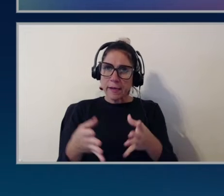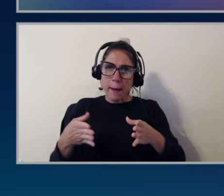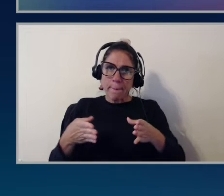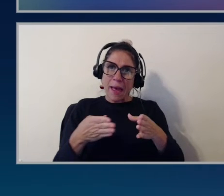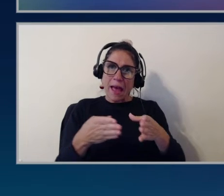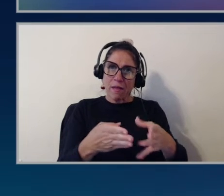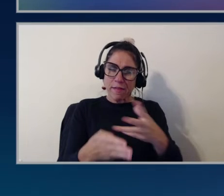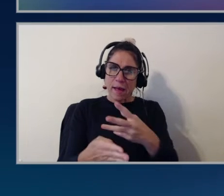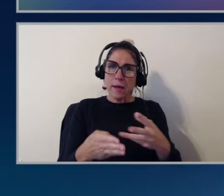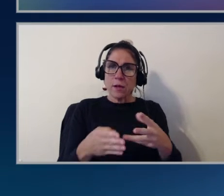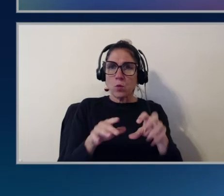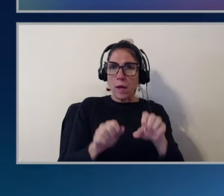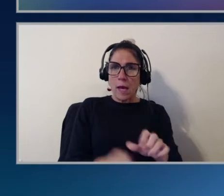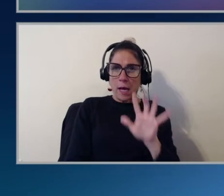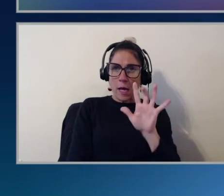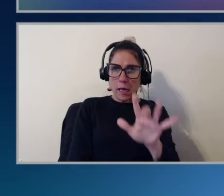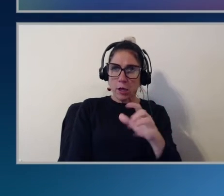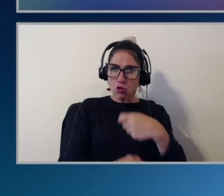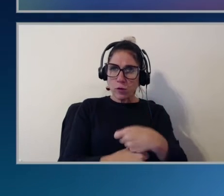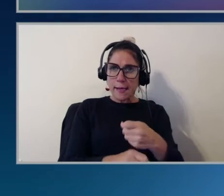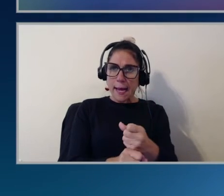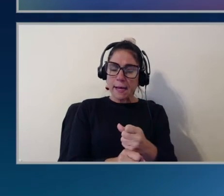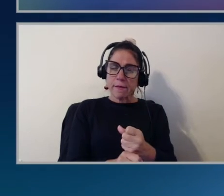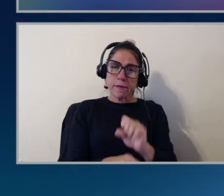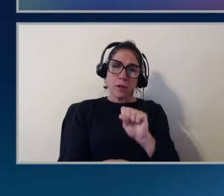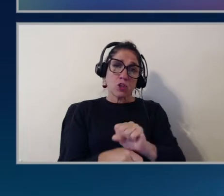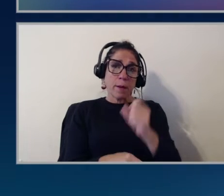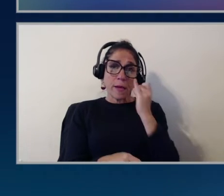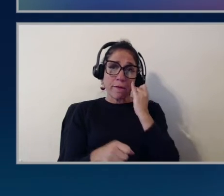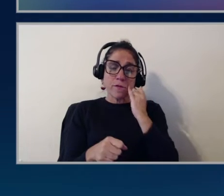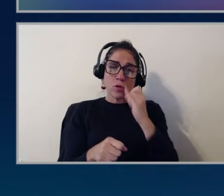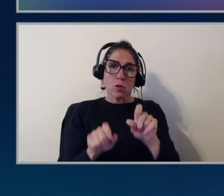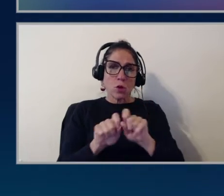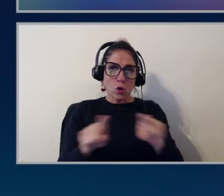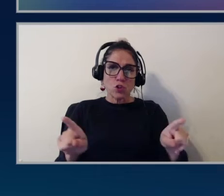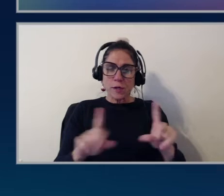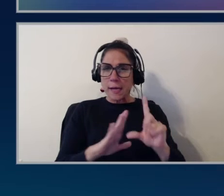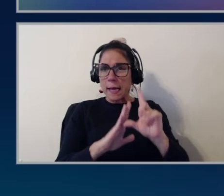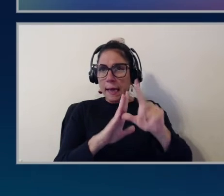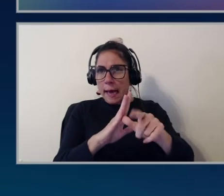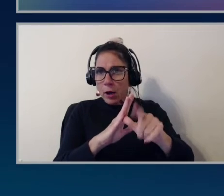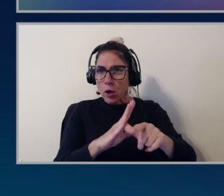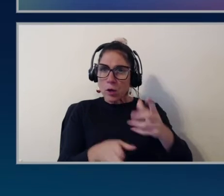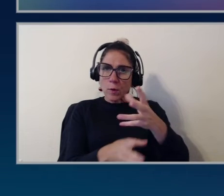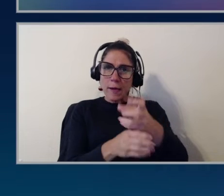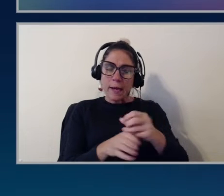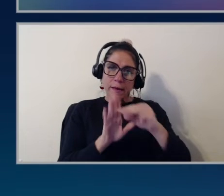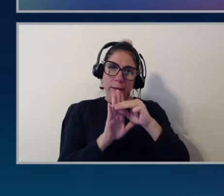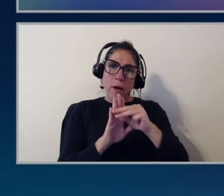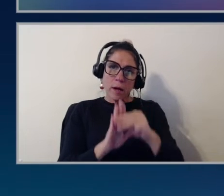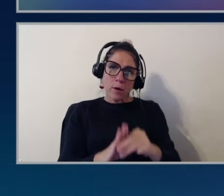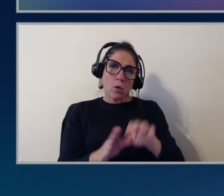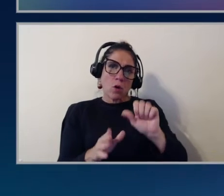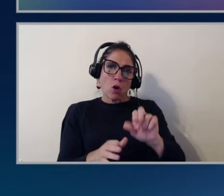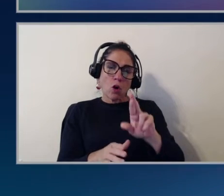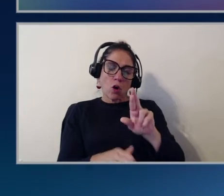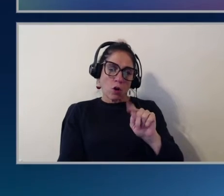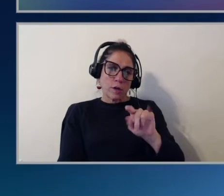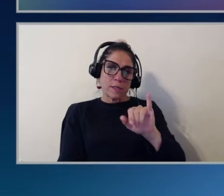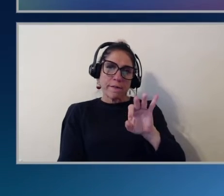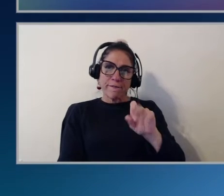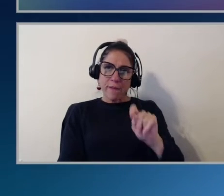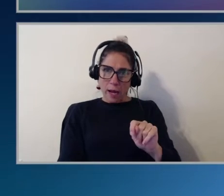can just click create a job. So whether or not you're launching that downstream instance, you're getting the model artifacts that are optimized regardless. Yep. So you